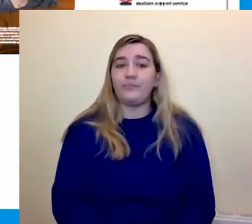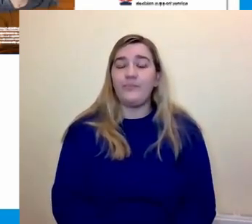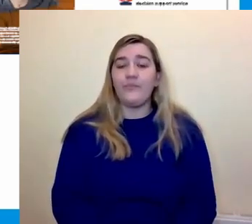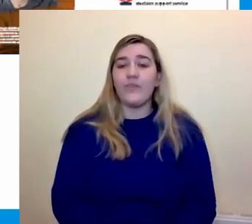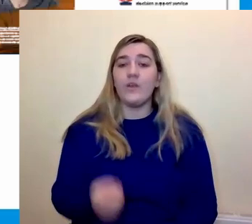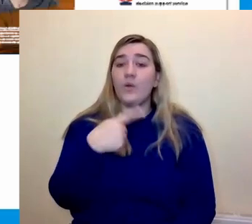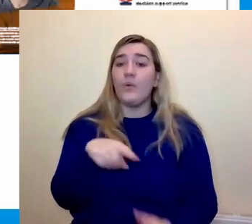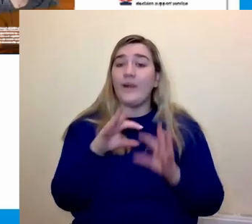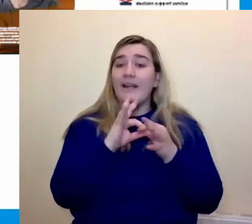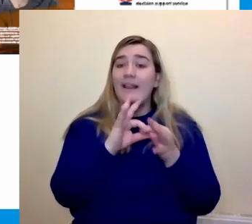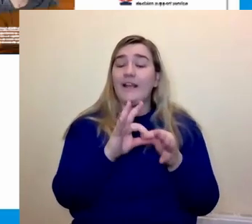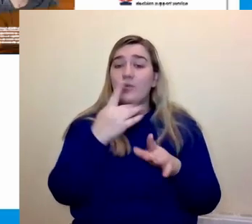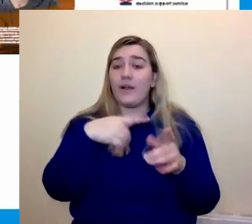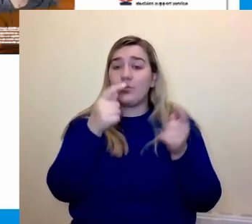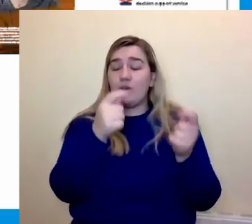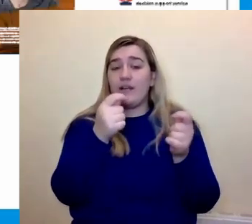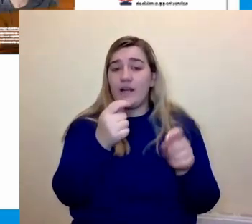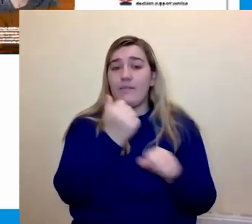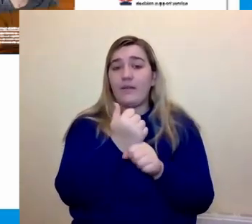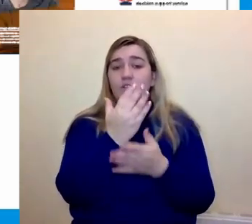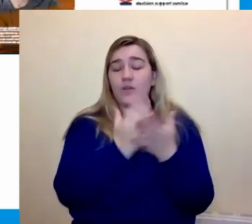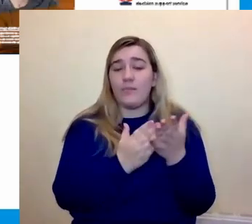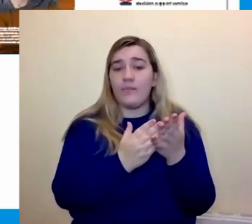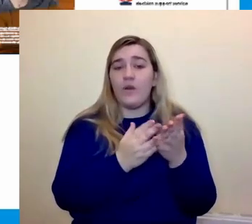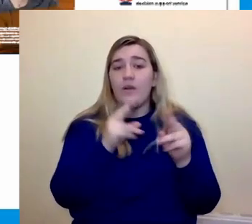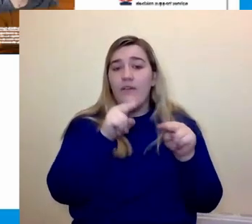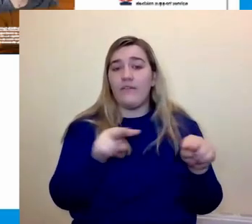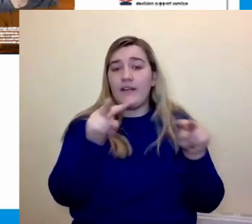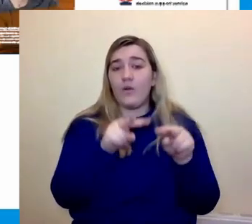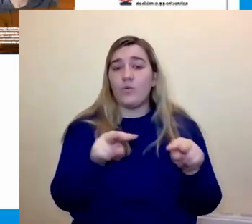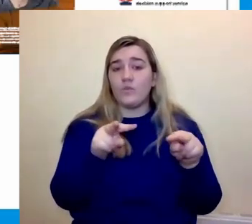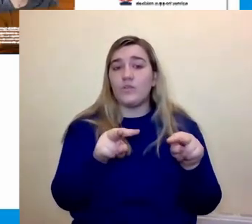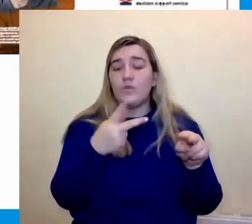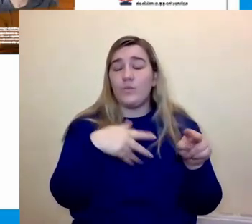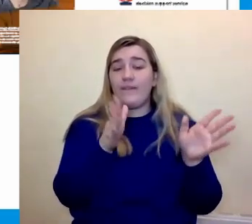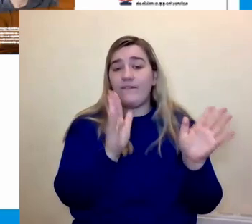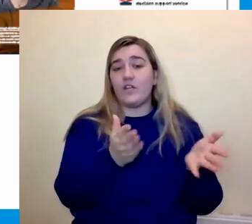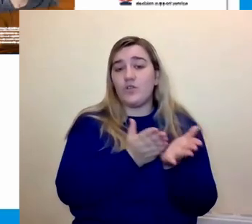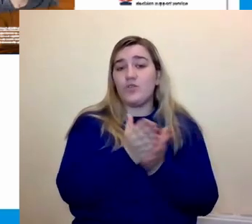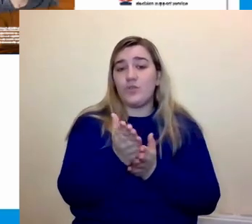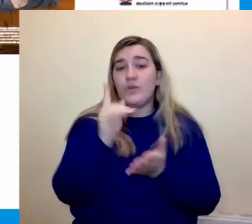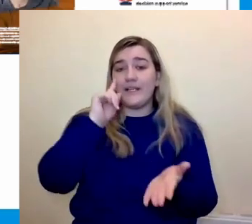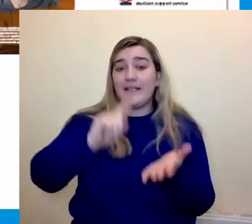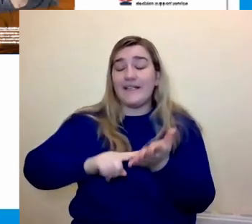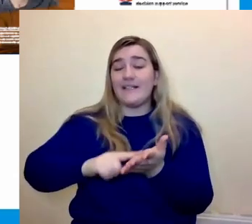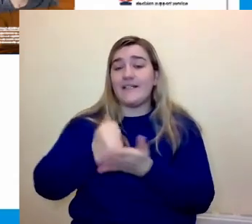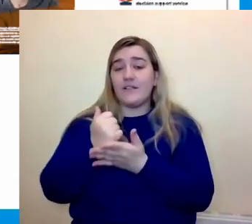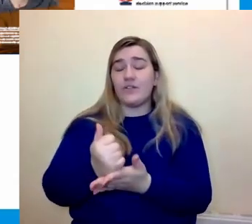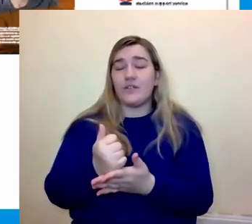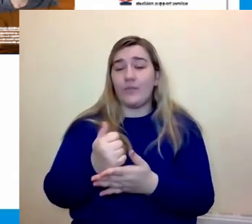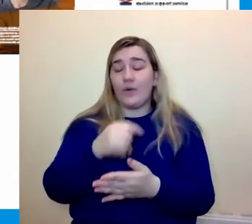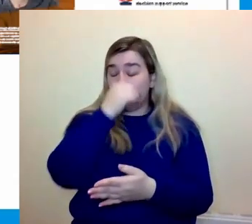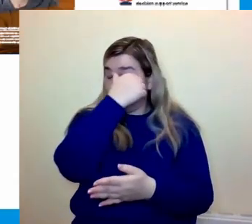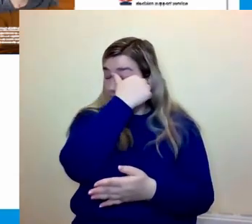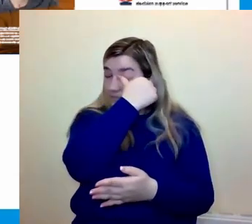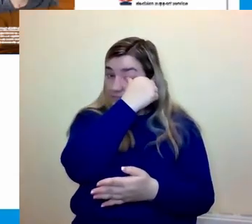in our training some of the videos that were done through the decision support service that